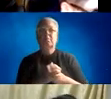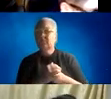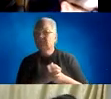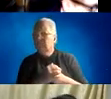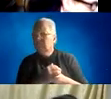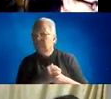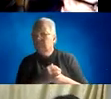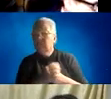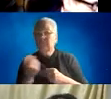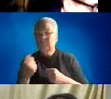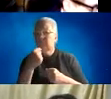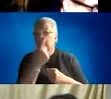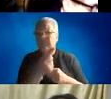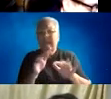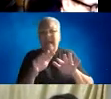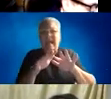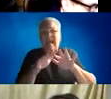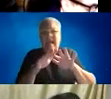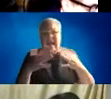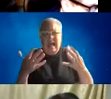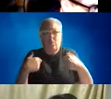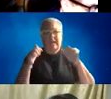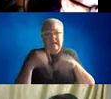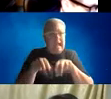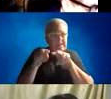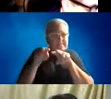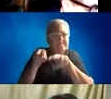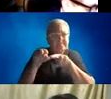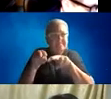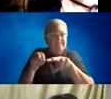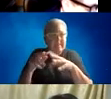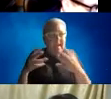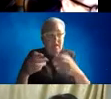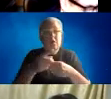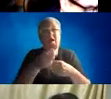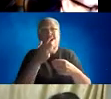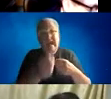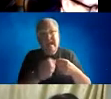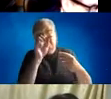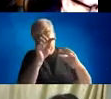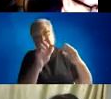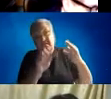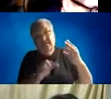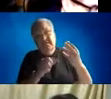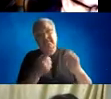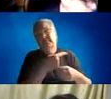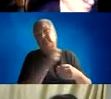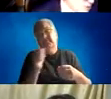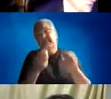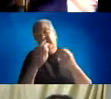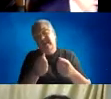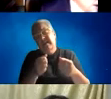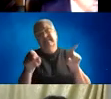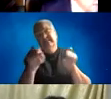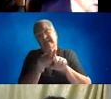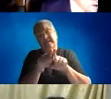should use to measure that? No. Regardless of background factors, everybody has the same access to healthcare might be a way of